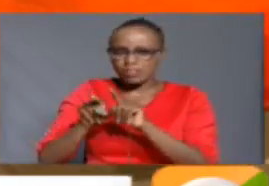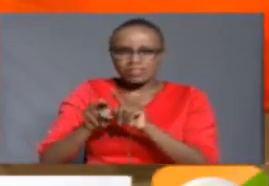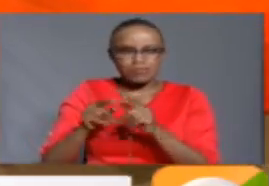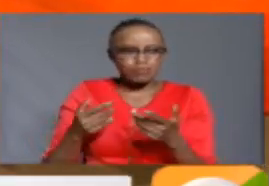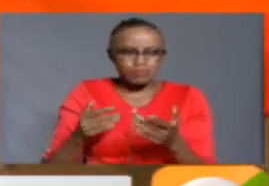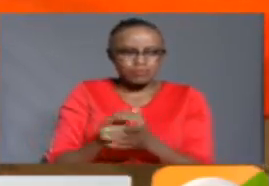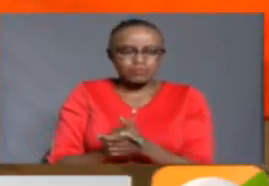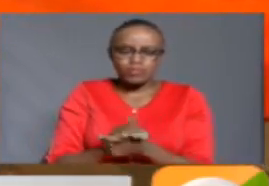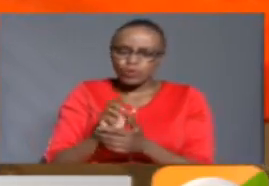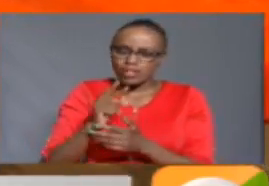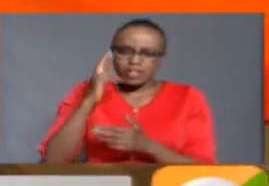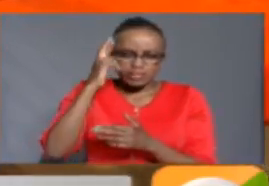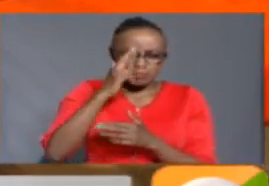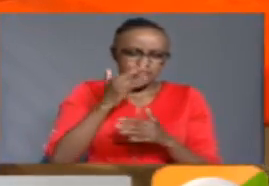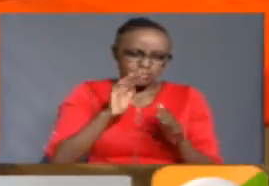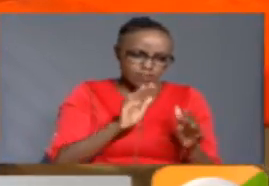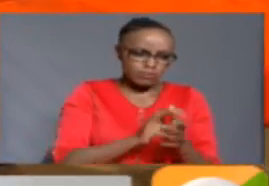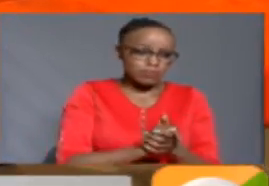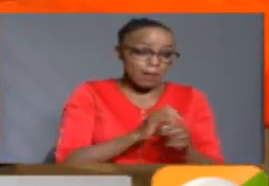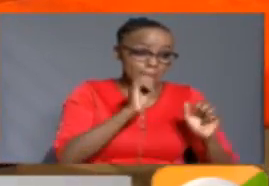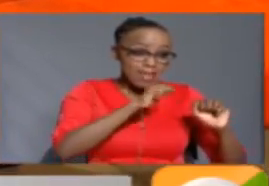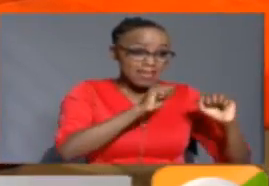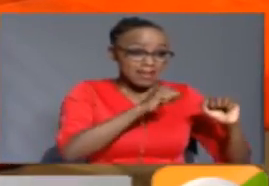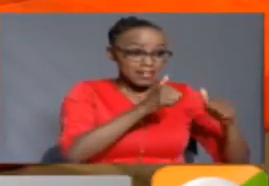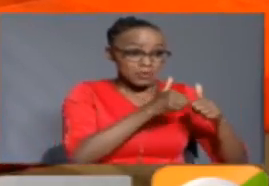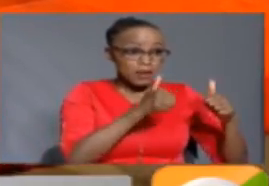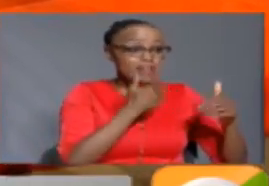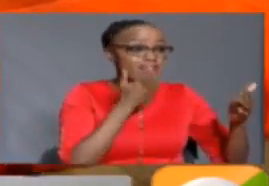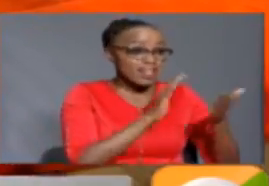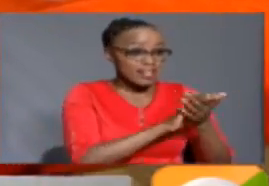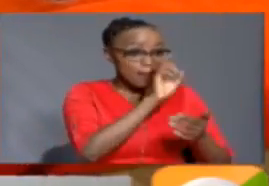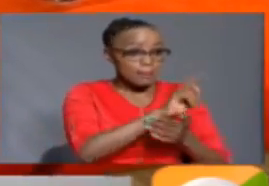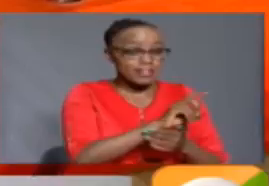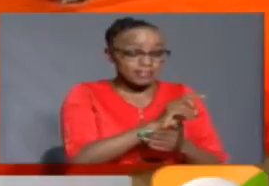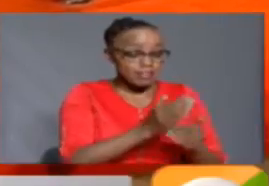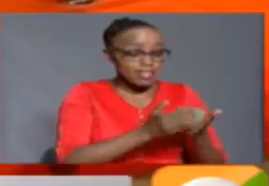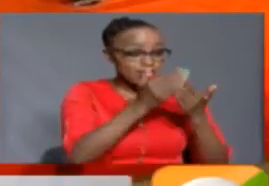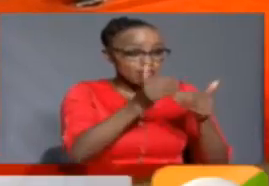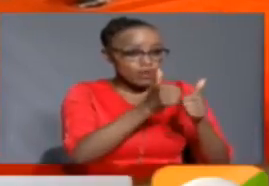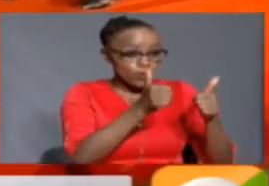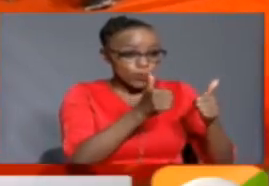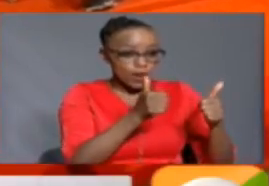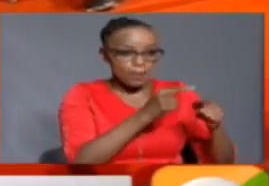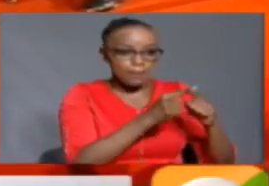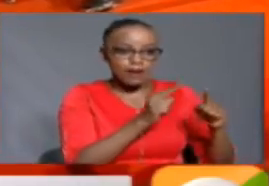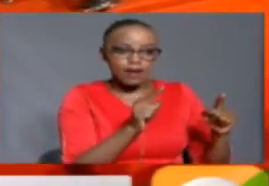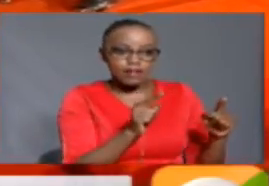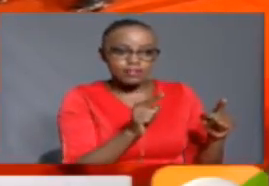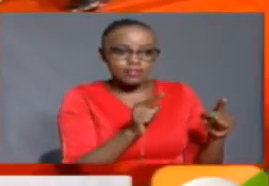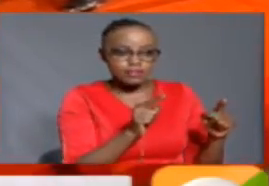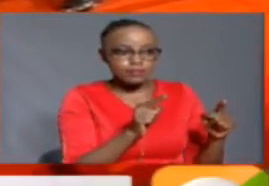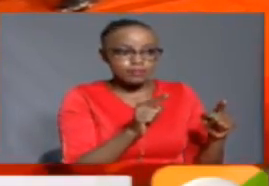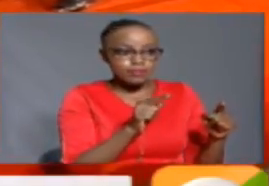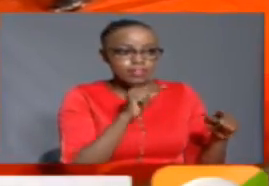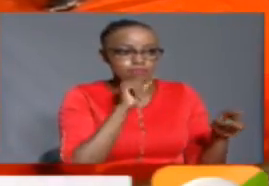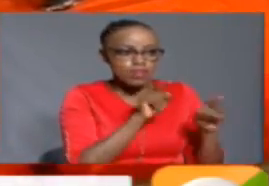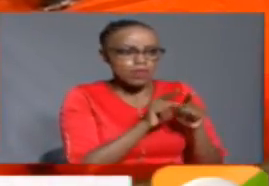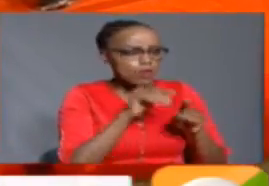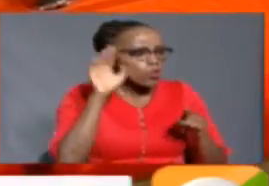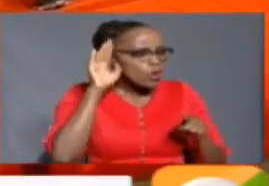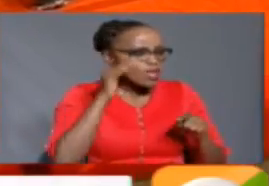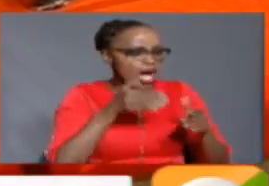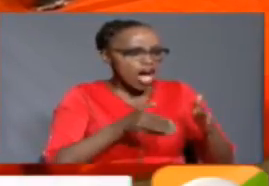because let's be reasonable here. I agree, barua ni lazima ifike vizuri, lakini ndugu yangu ukisikia barabara